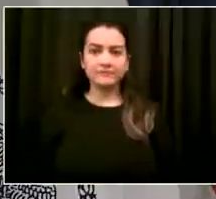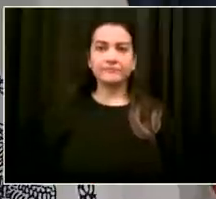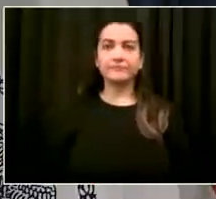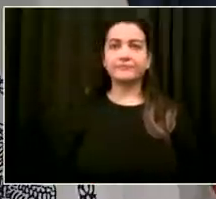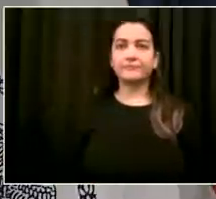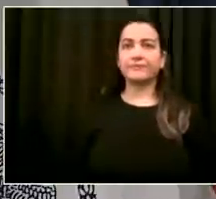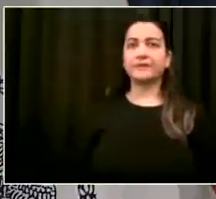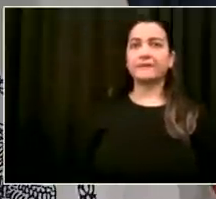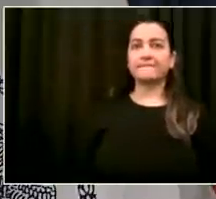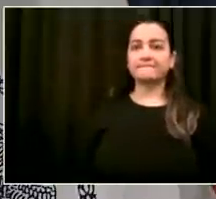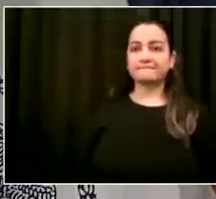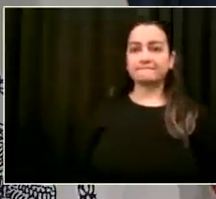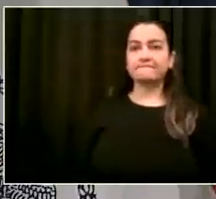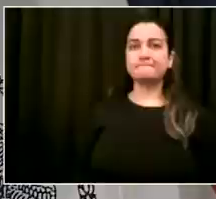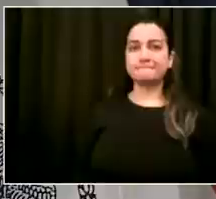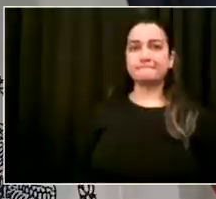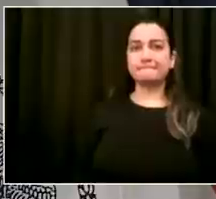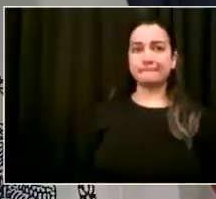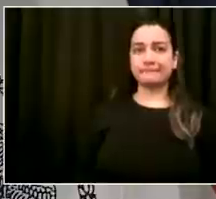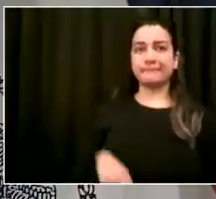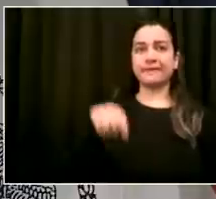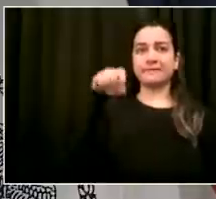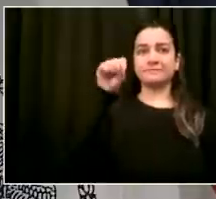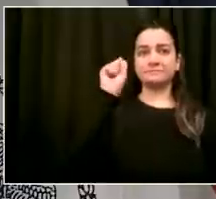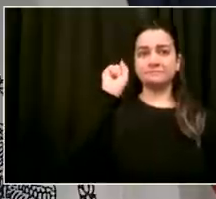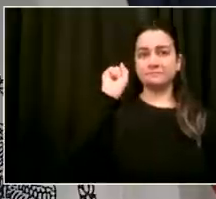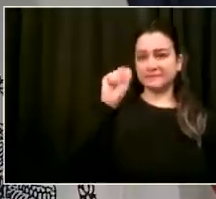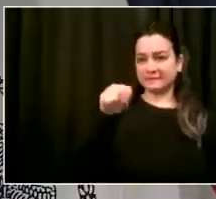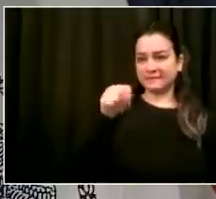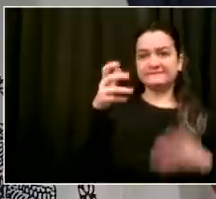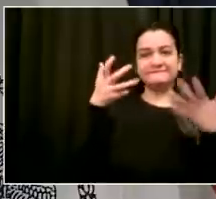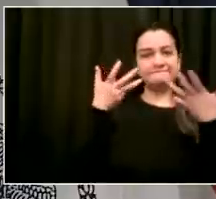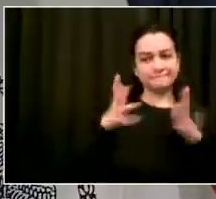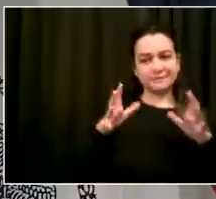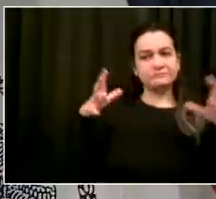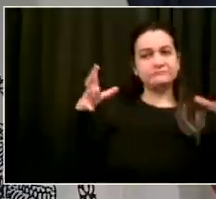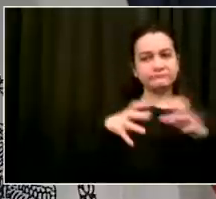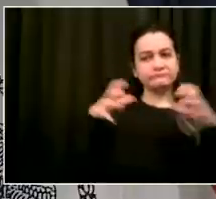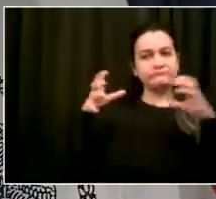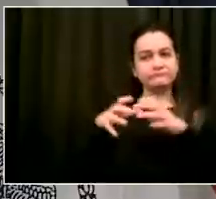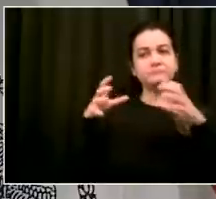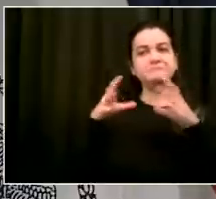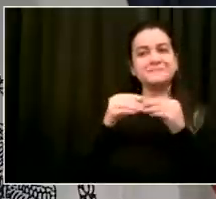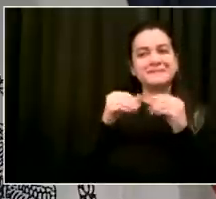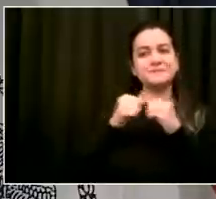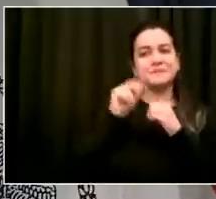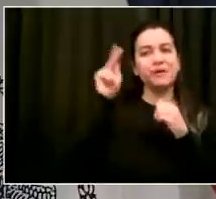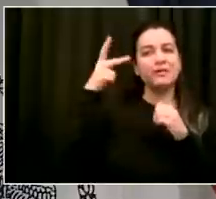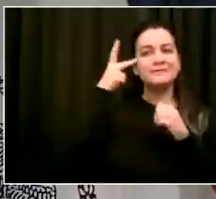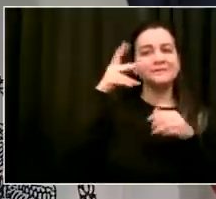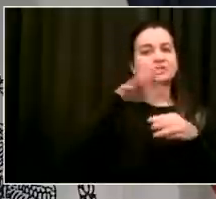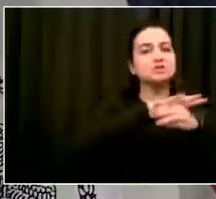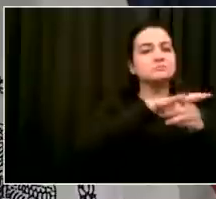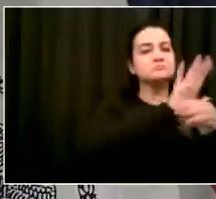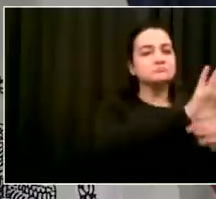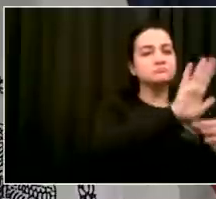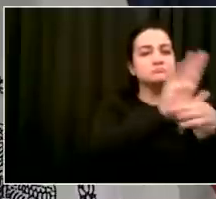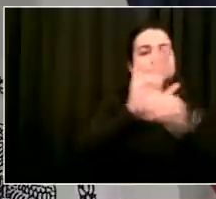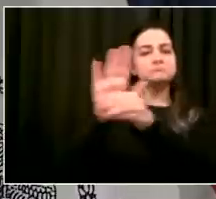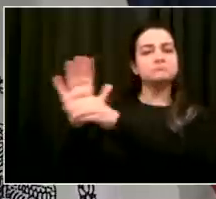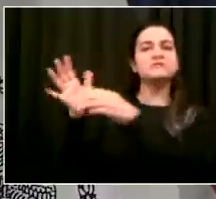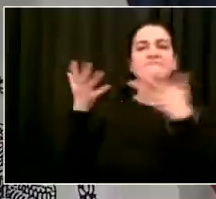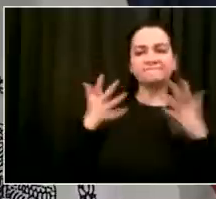community-based organizations, asking them to help spread the word about vaccination and help people feel